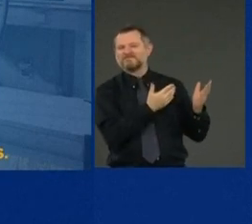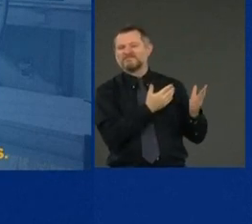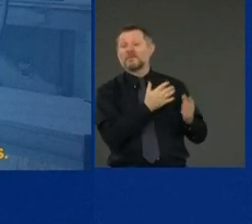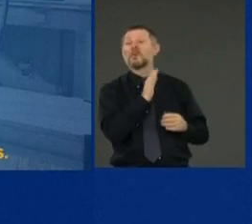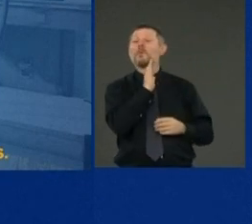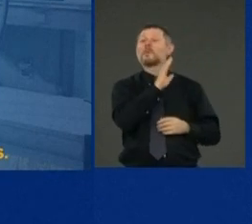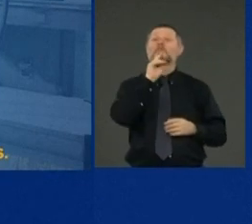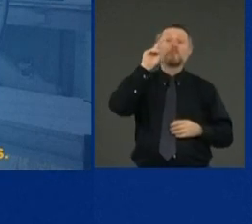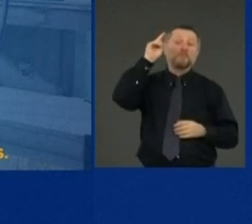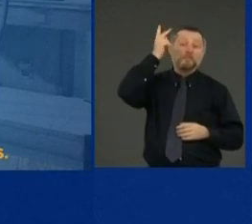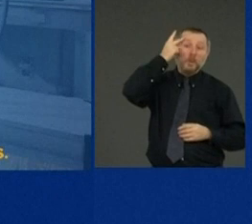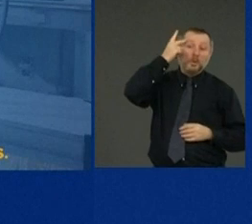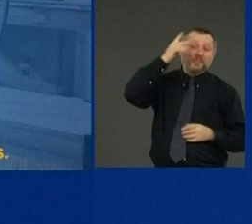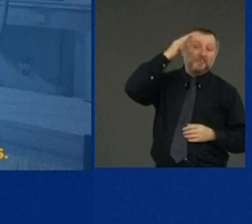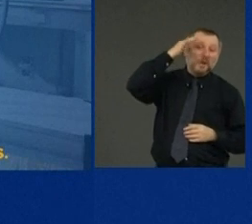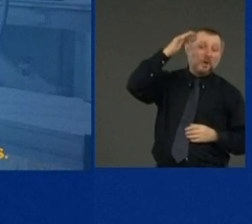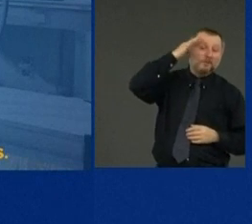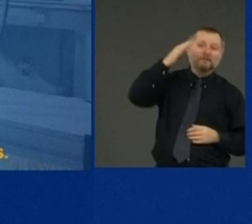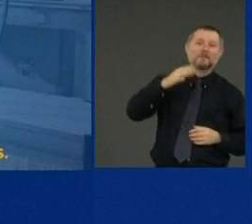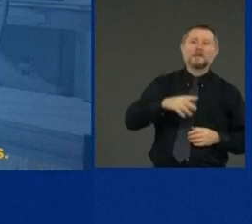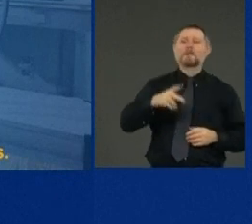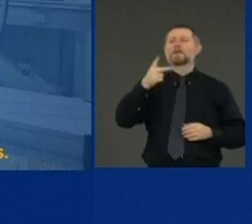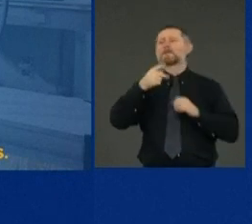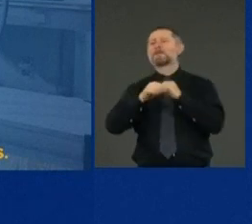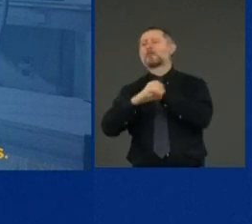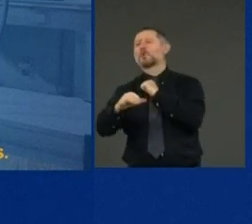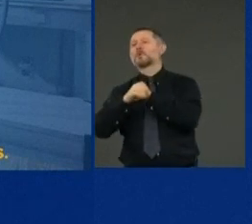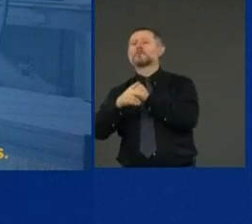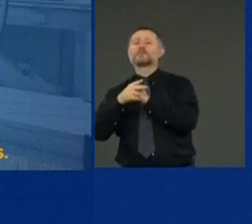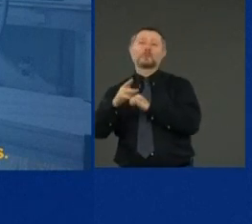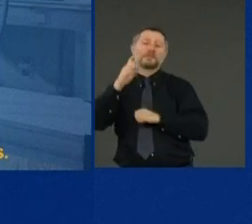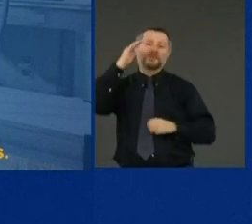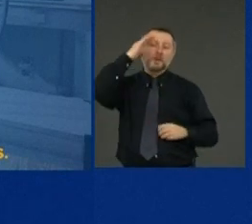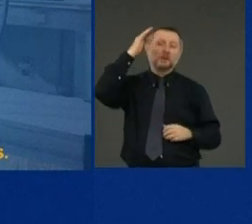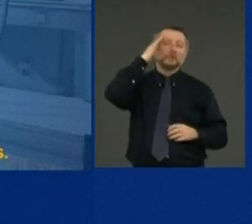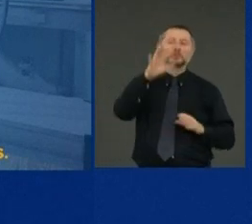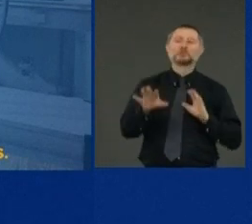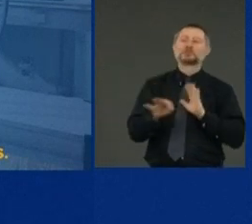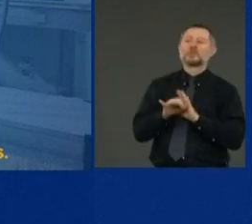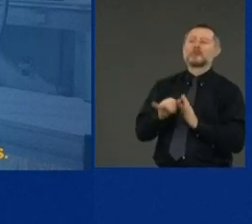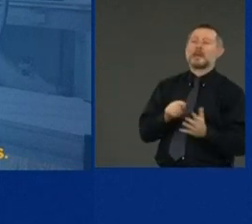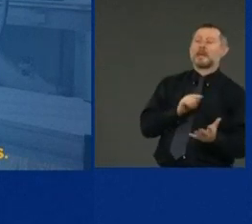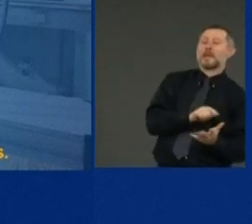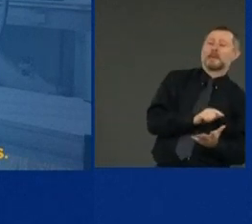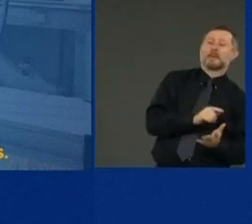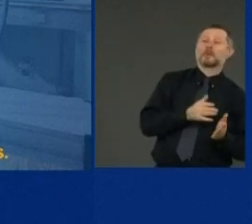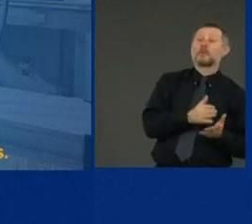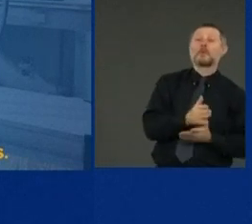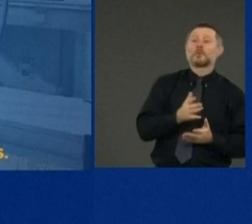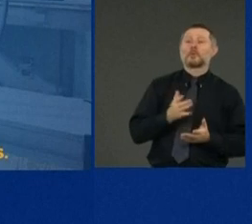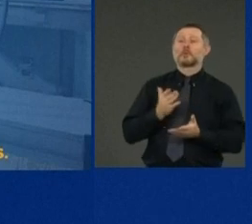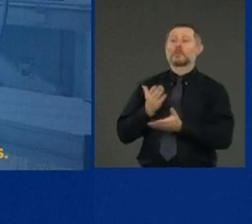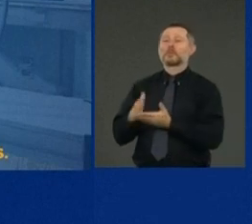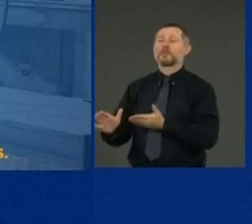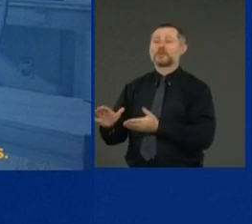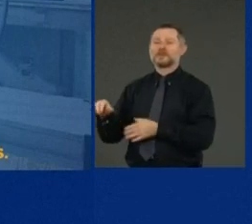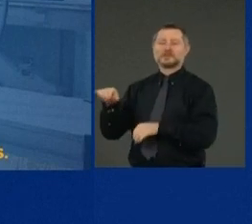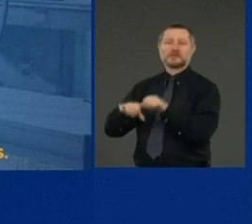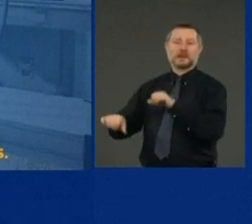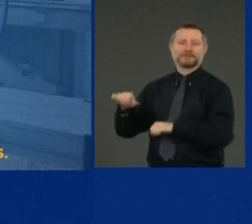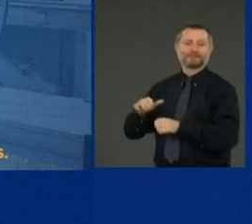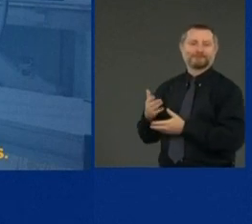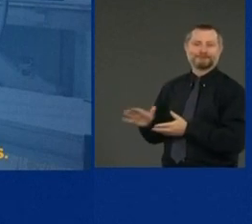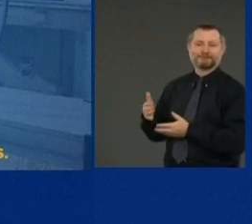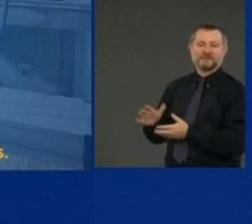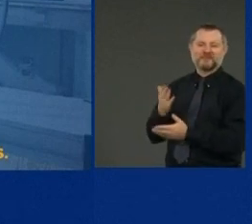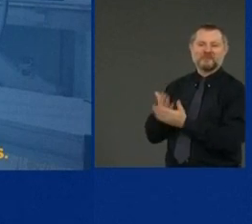public relations theory, versus a science-based, fact-based theory. The